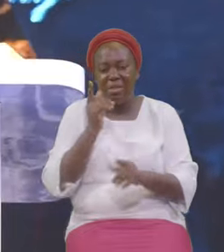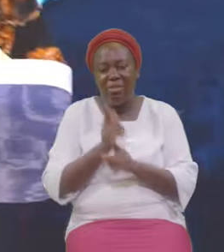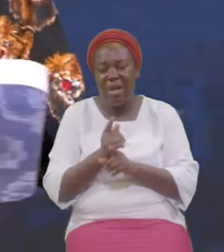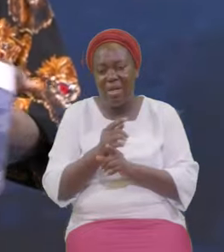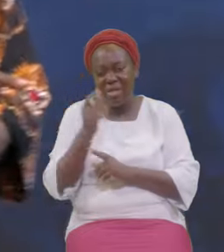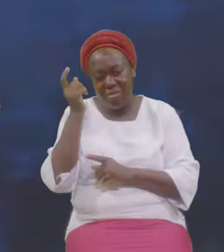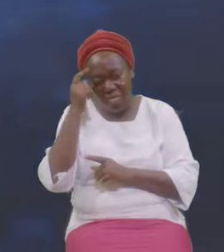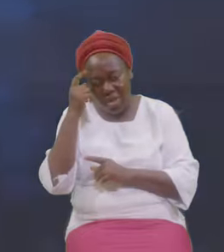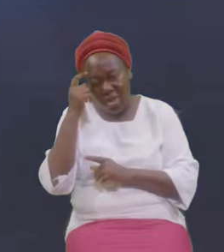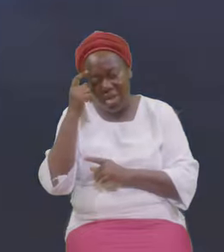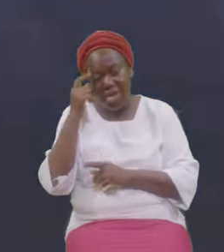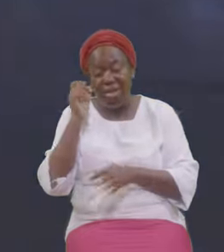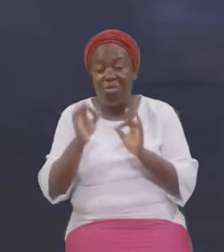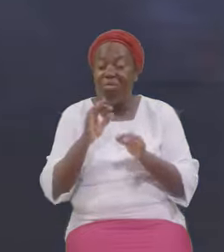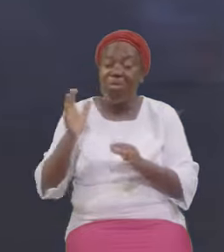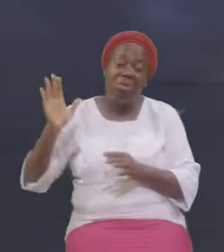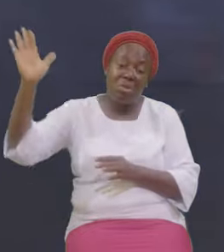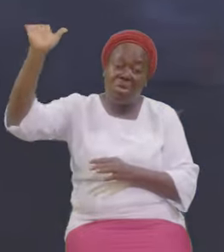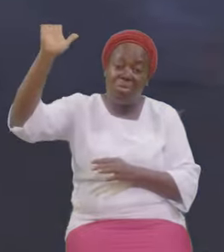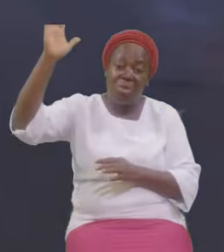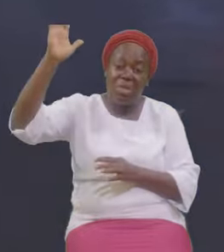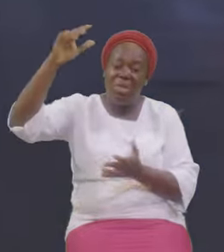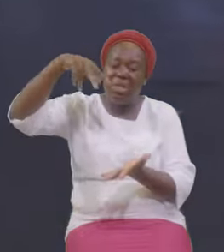hand, stand up. Stand up